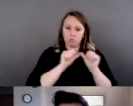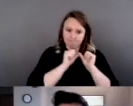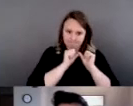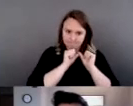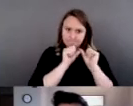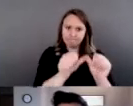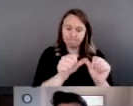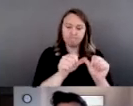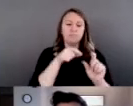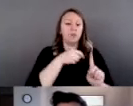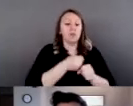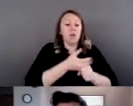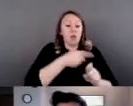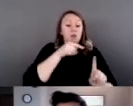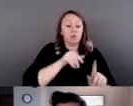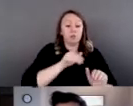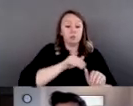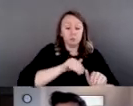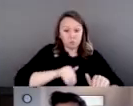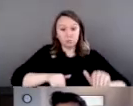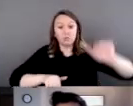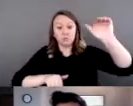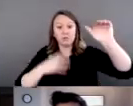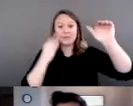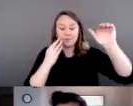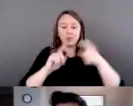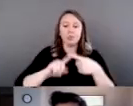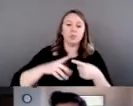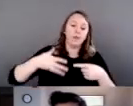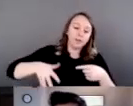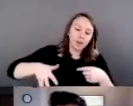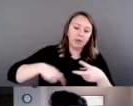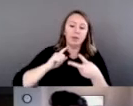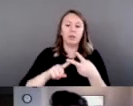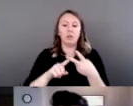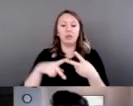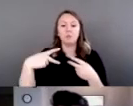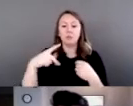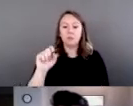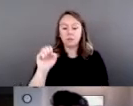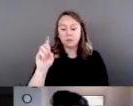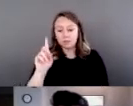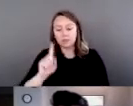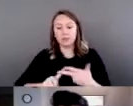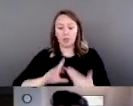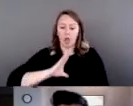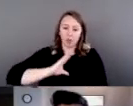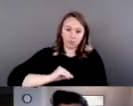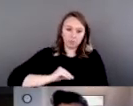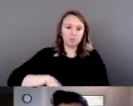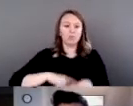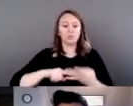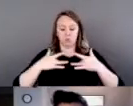PTSD, low self-esteem, depression, or suicidal thoughts. And